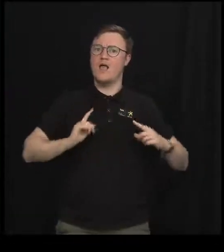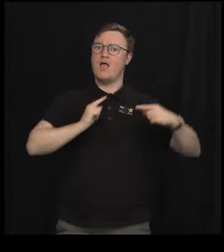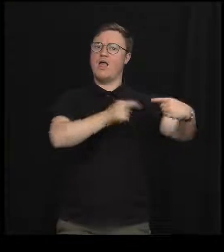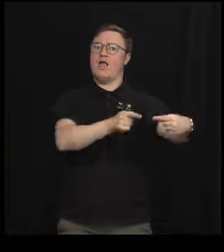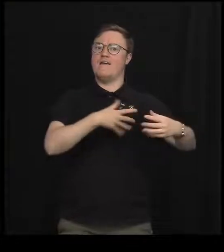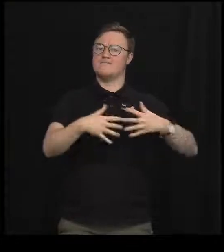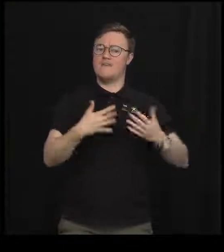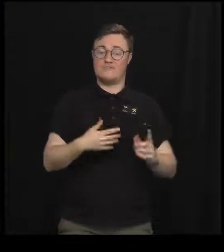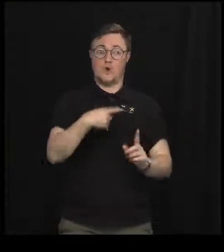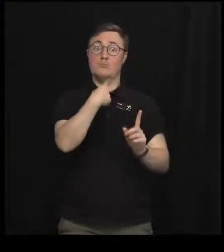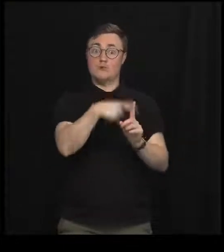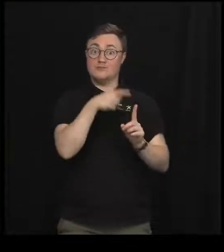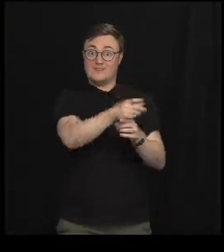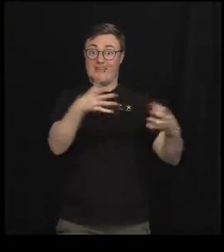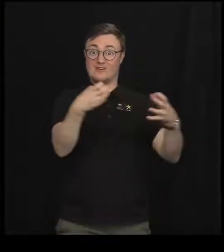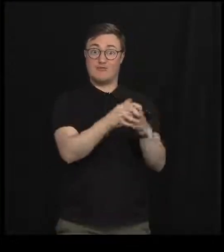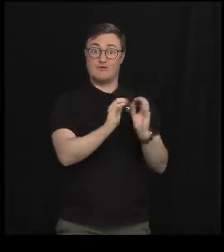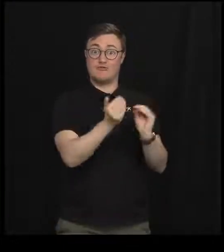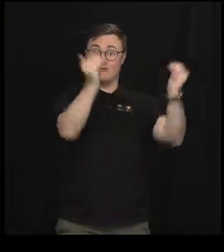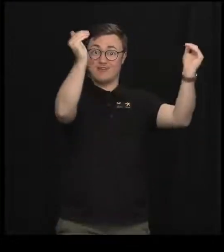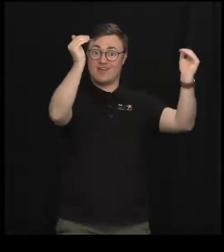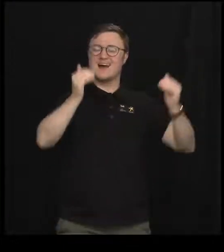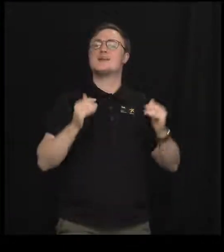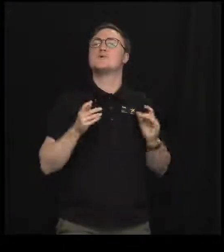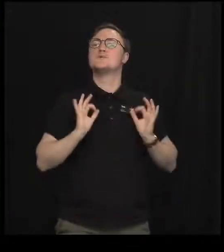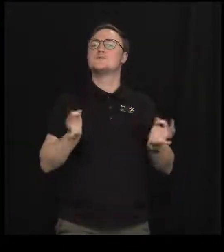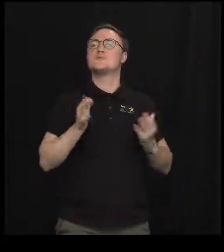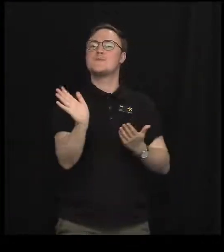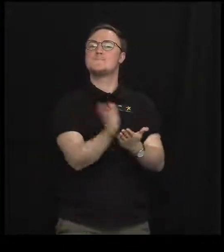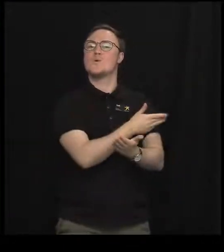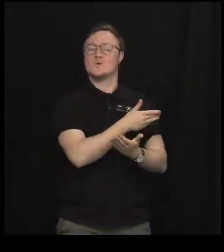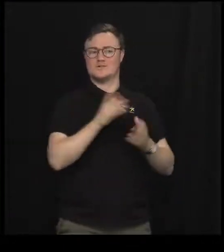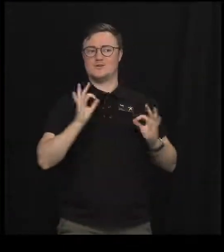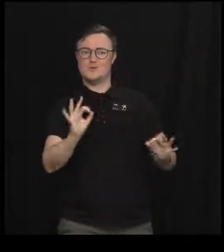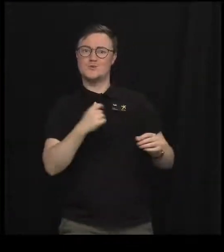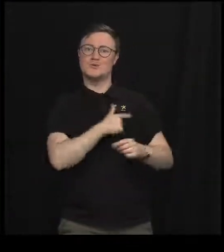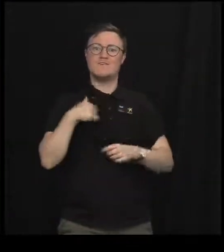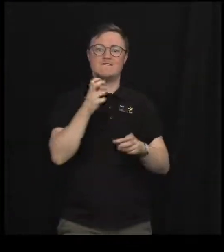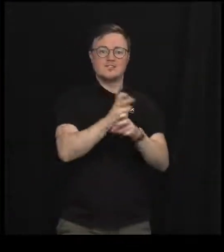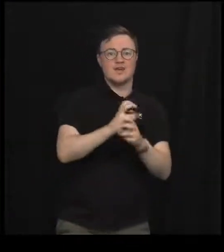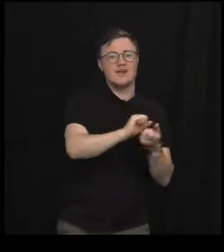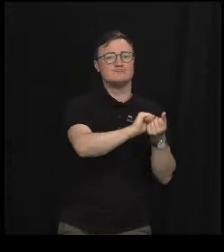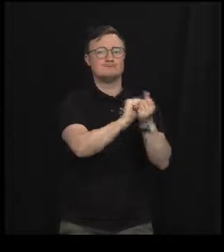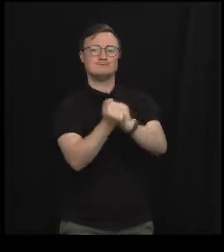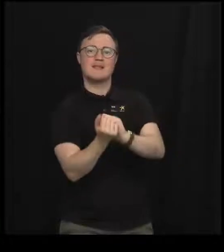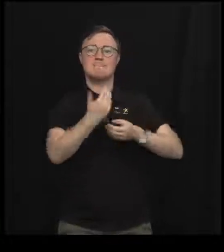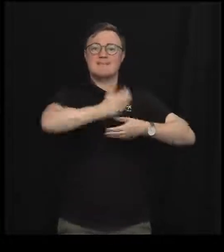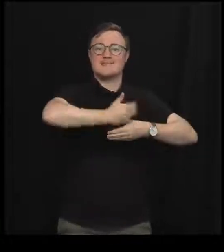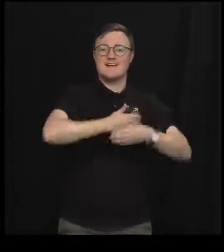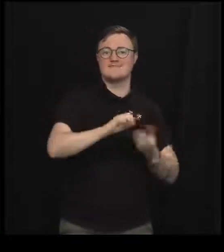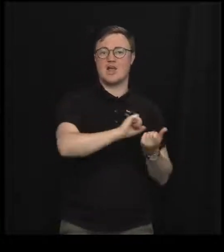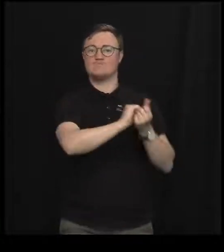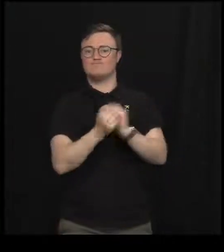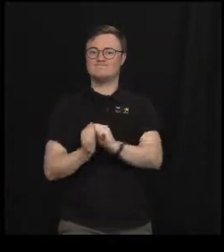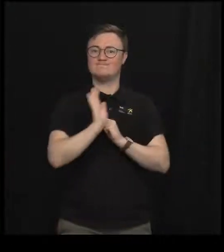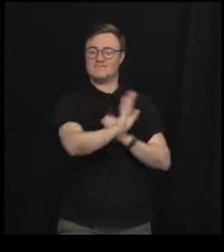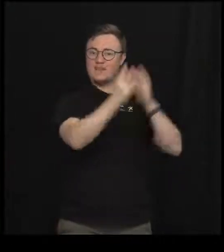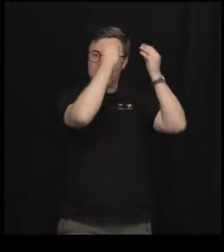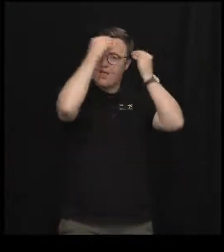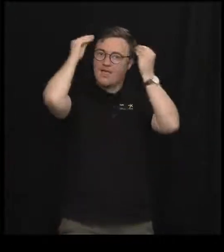but growing resistance? So how do we crack that nut? How do we get into social behavior changes? And also, how are